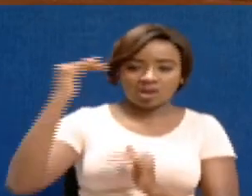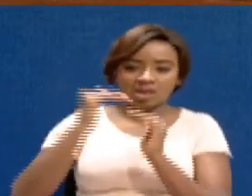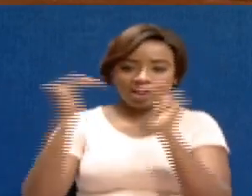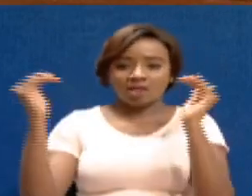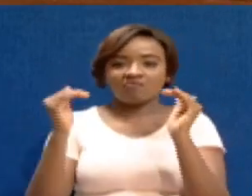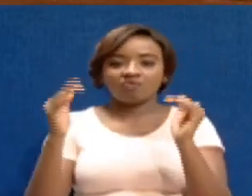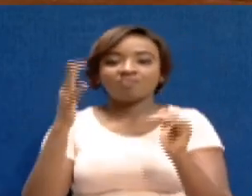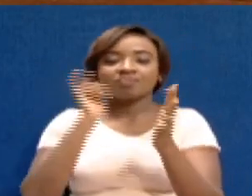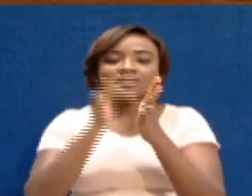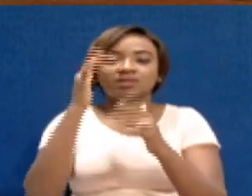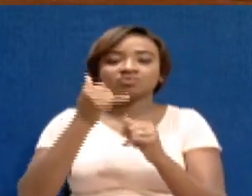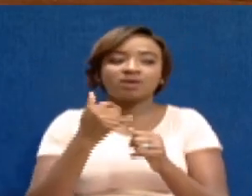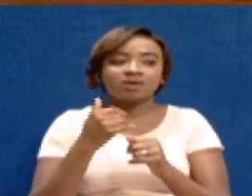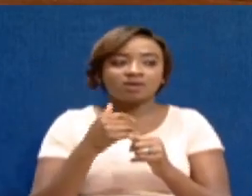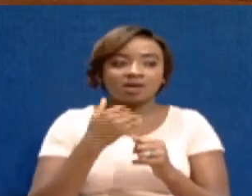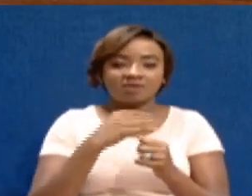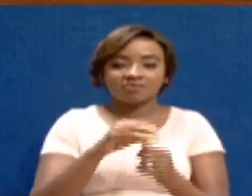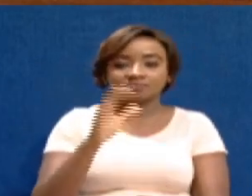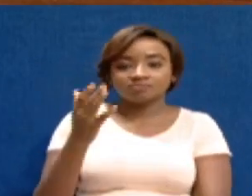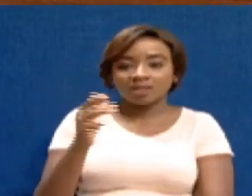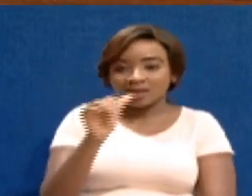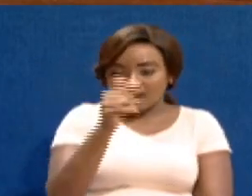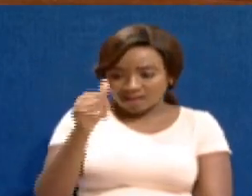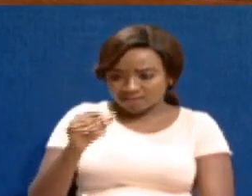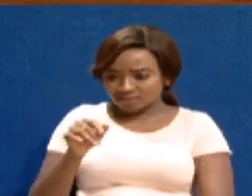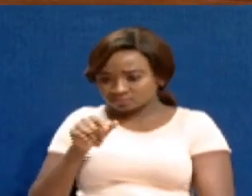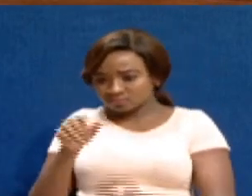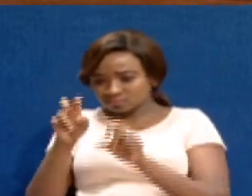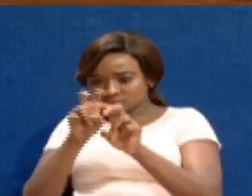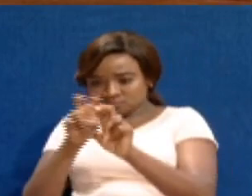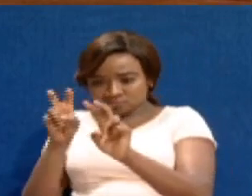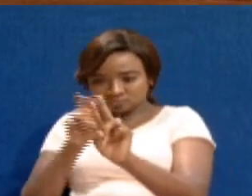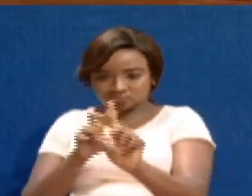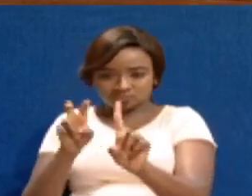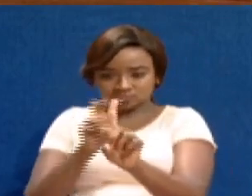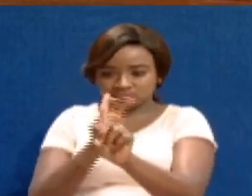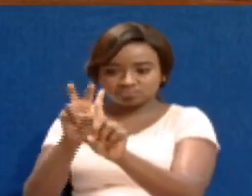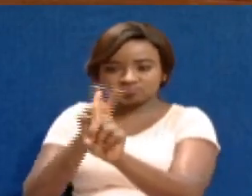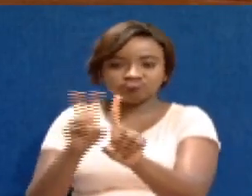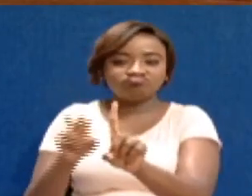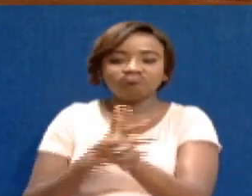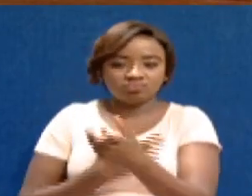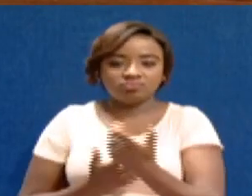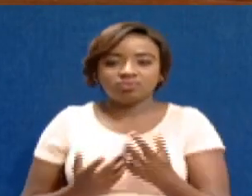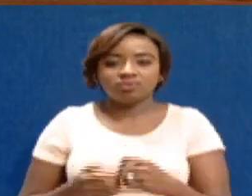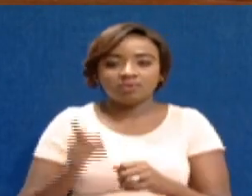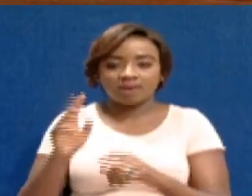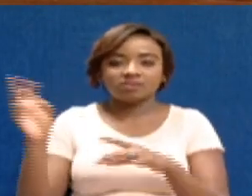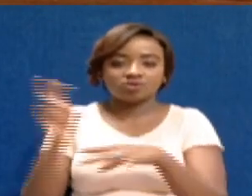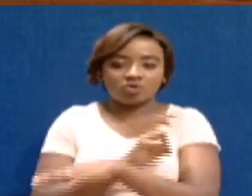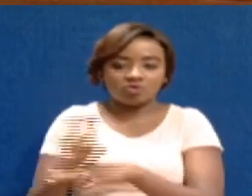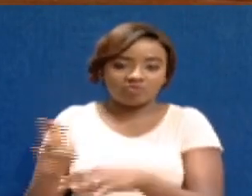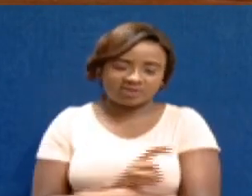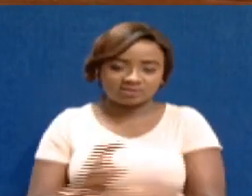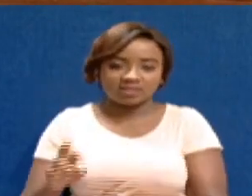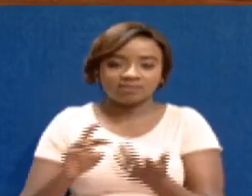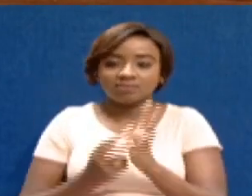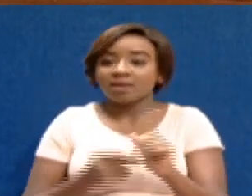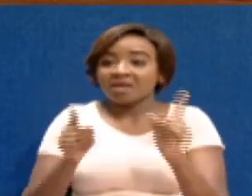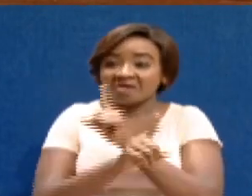because they use state resources to collect signatures, that they then must make me take it and that I must shut up. And the fact